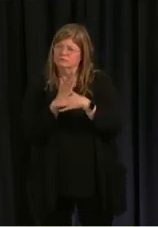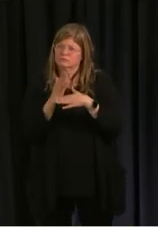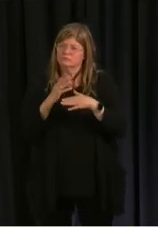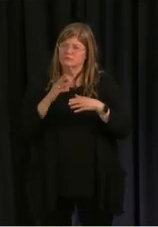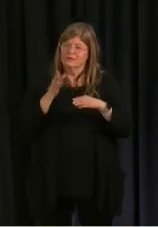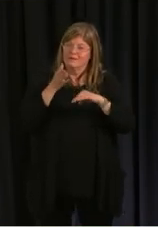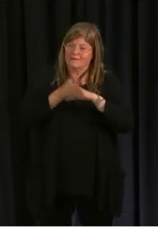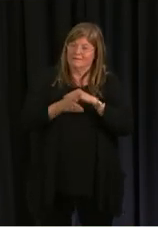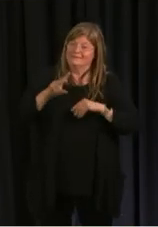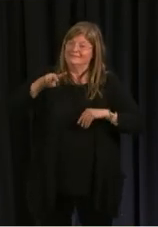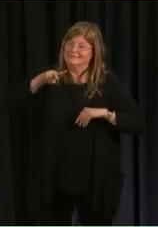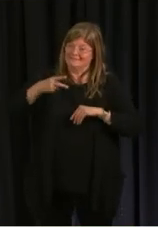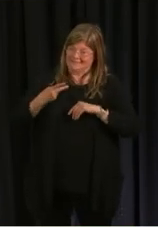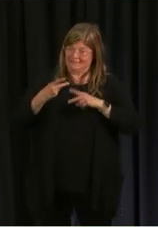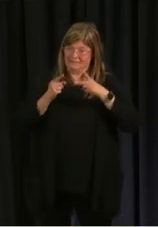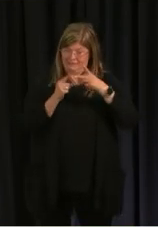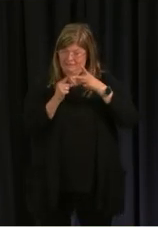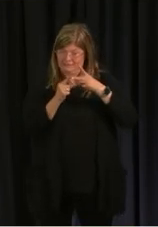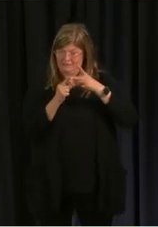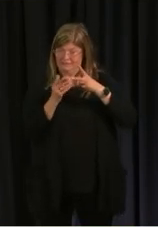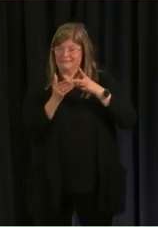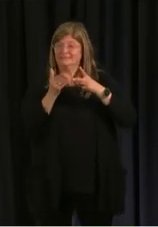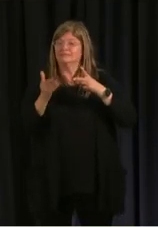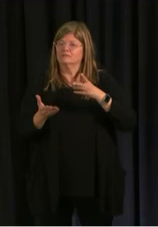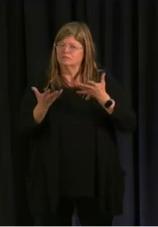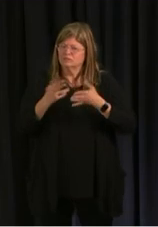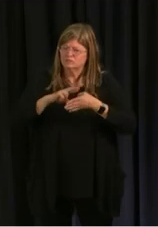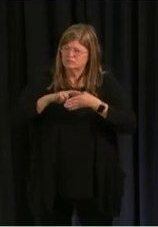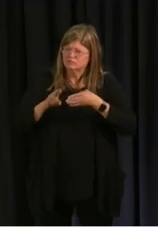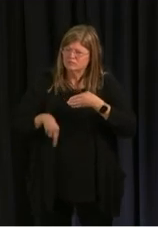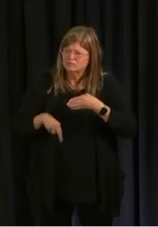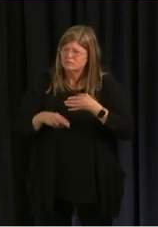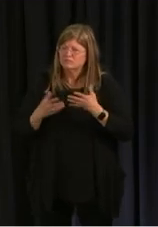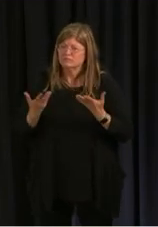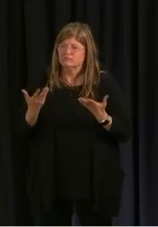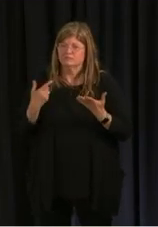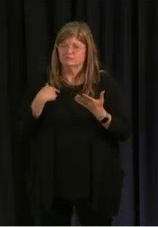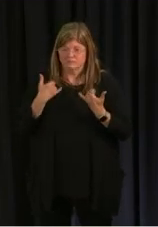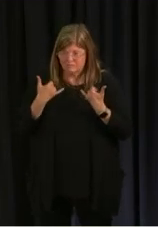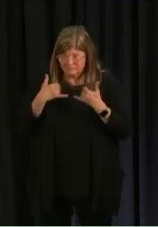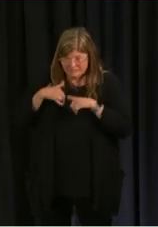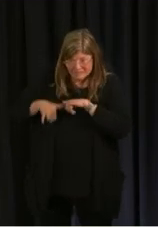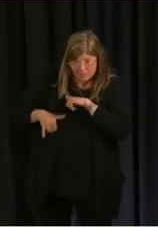the you to another state or outside of the United States?